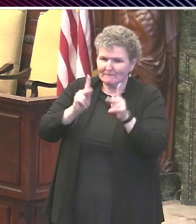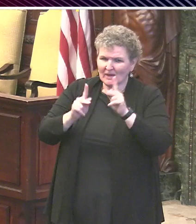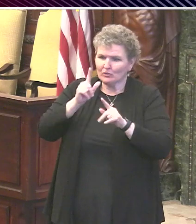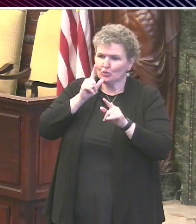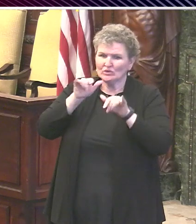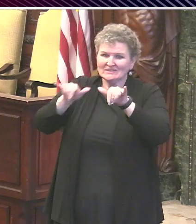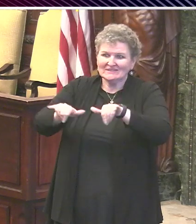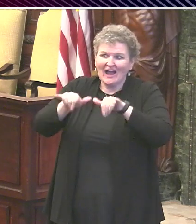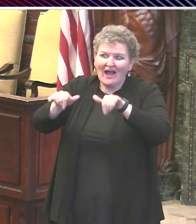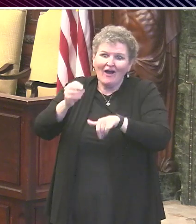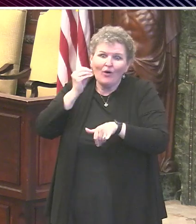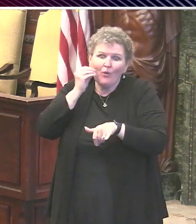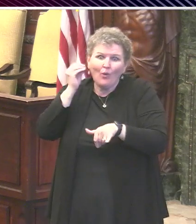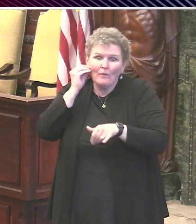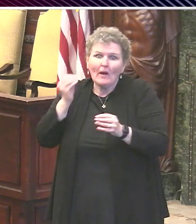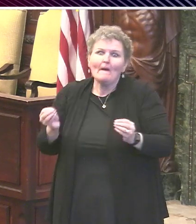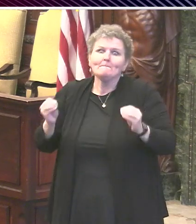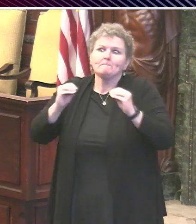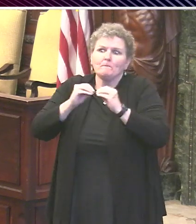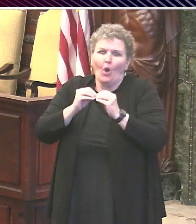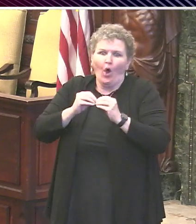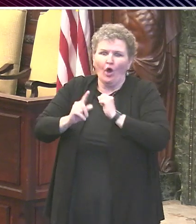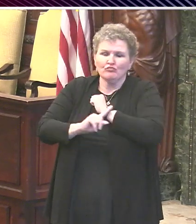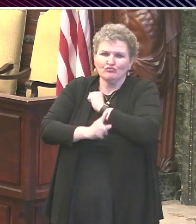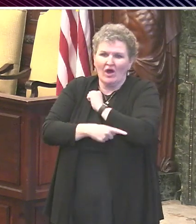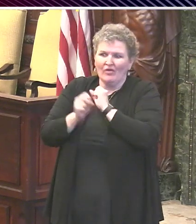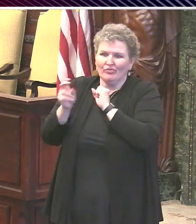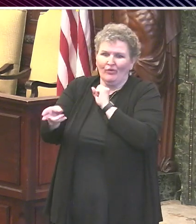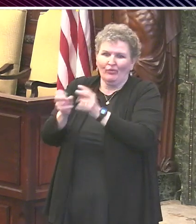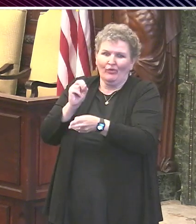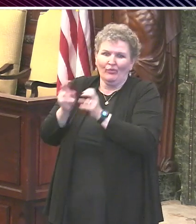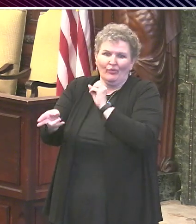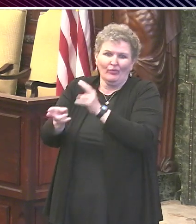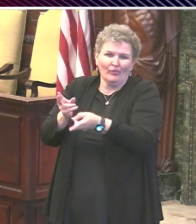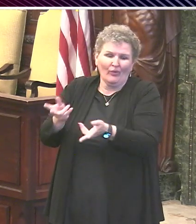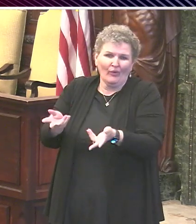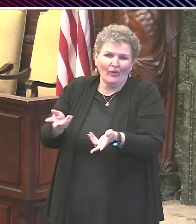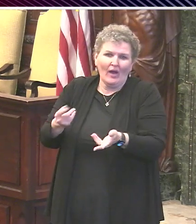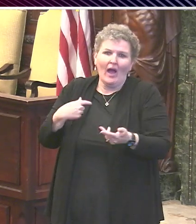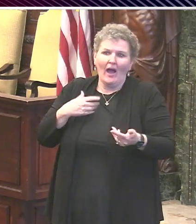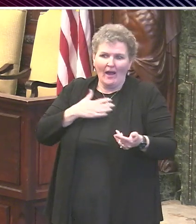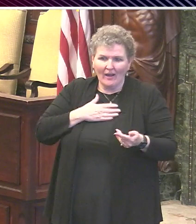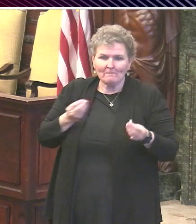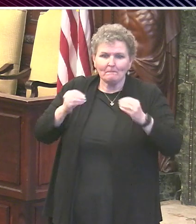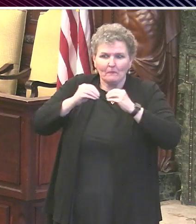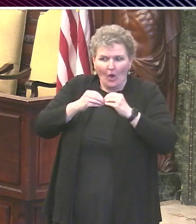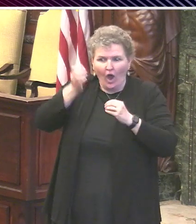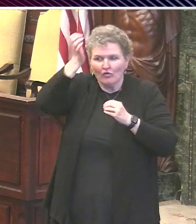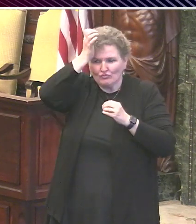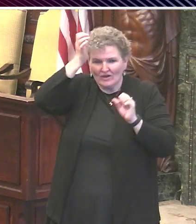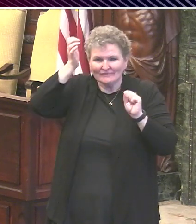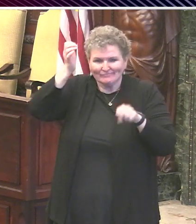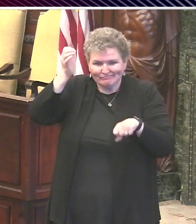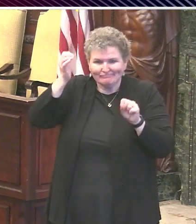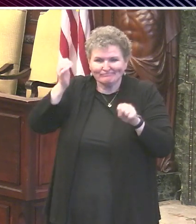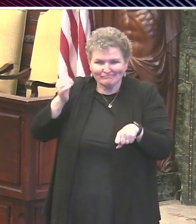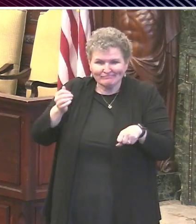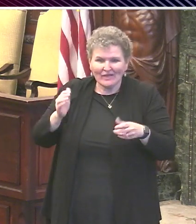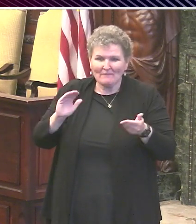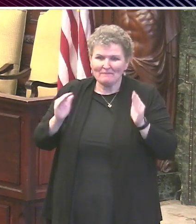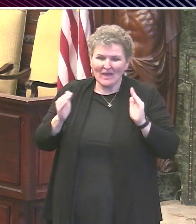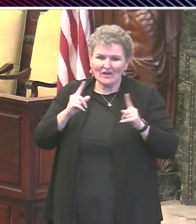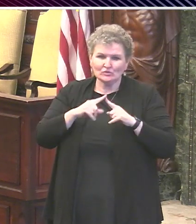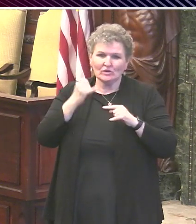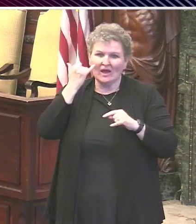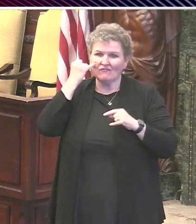months. And I know in my own living situation, we've been producing a lot more trash and garbage than we would have if we were